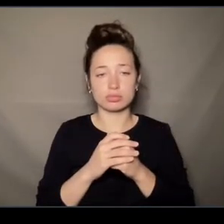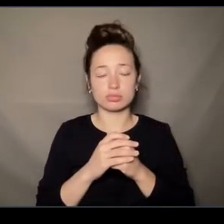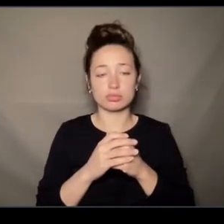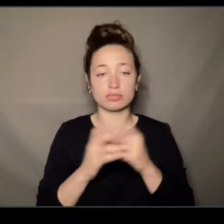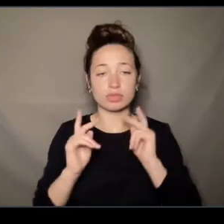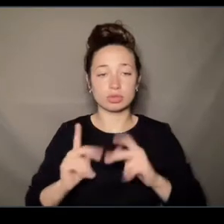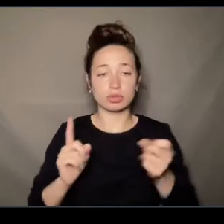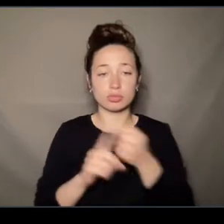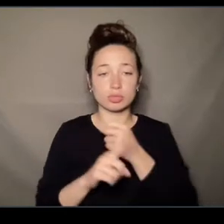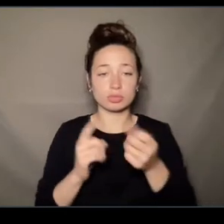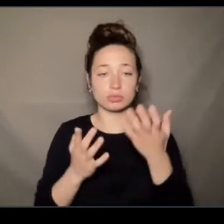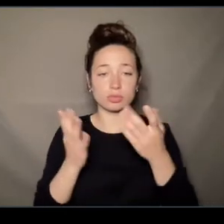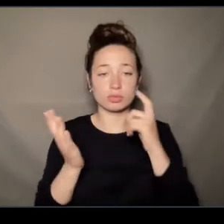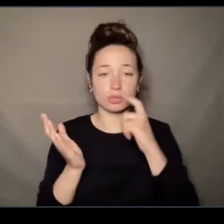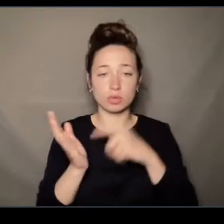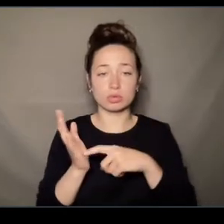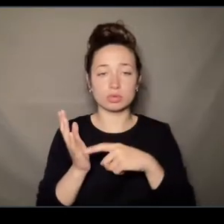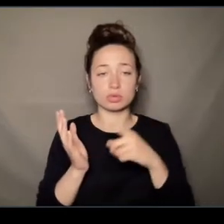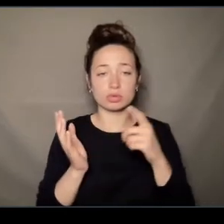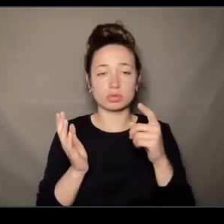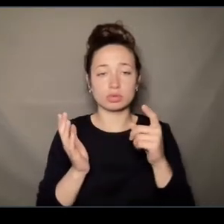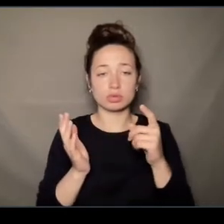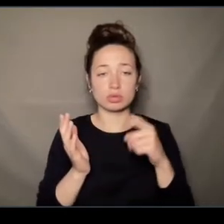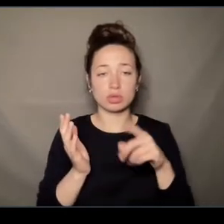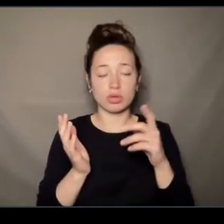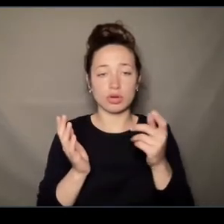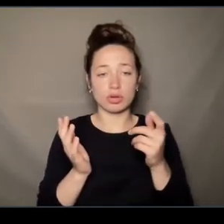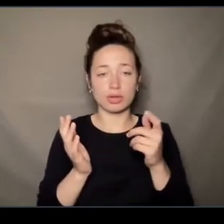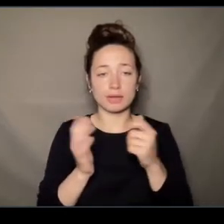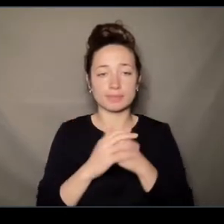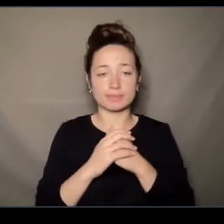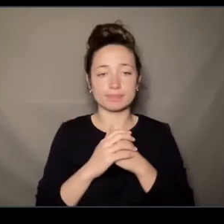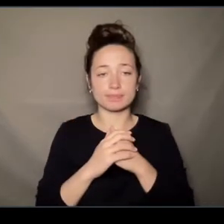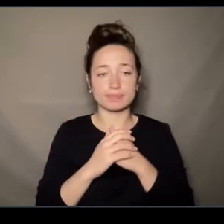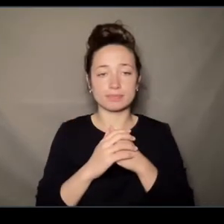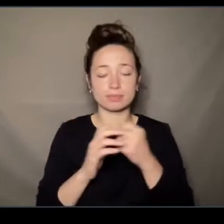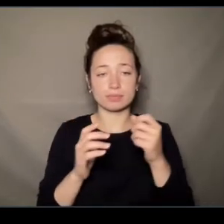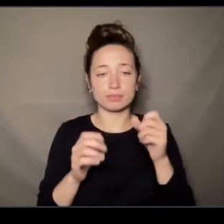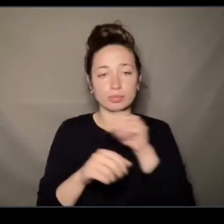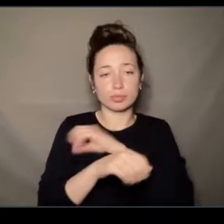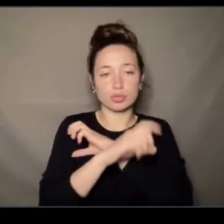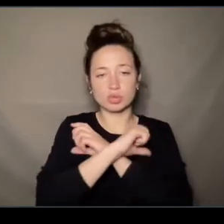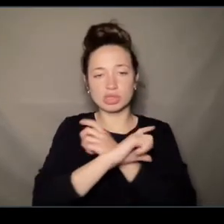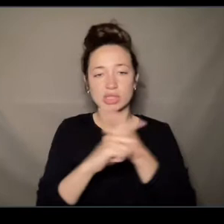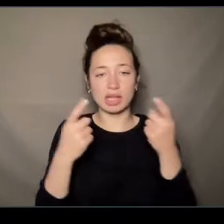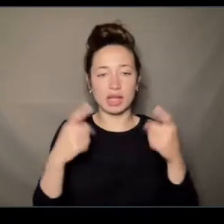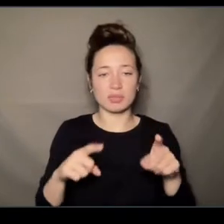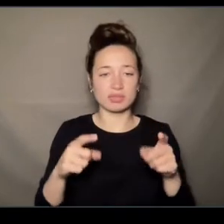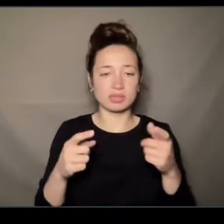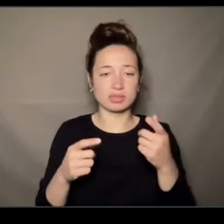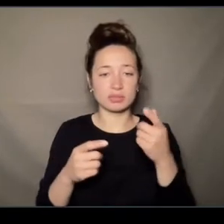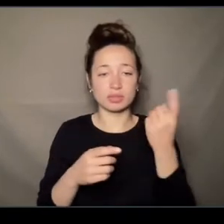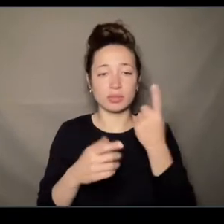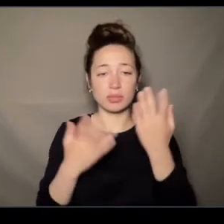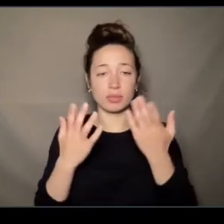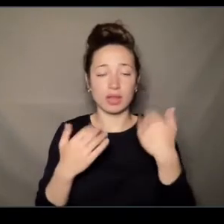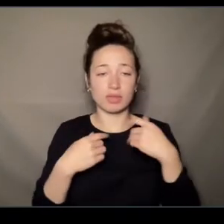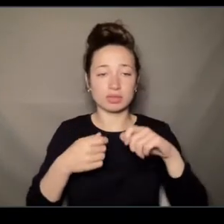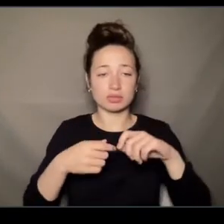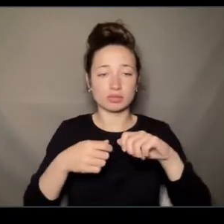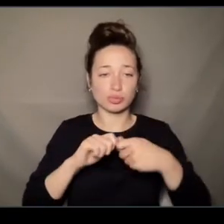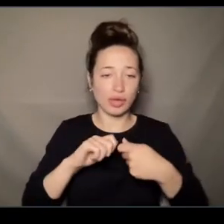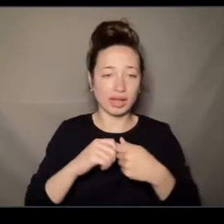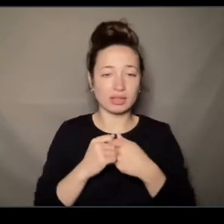In physical abuse, you may notice that there are bruises that happen. Somebody might have